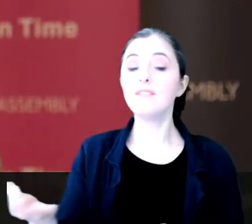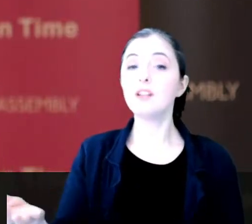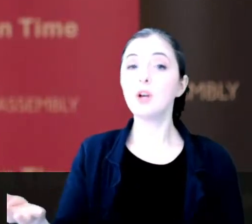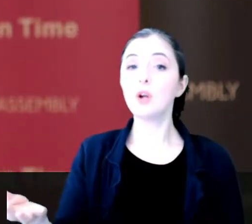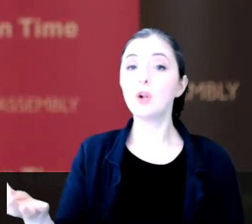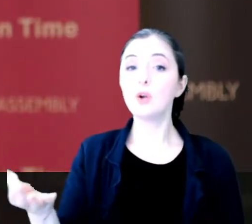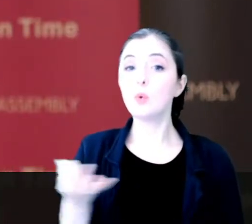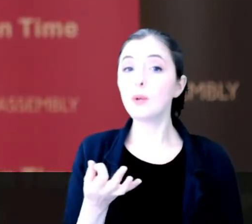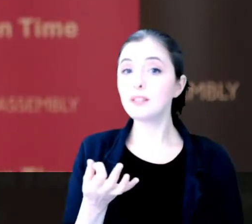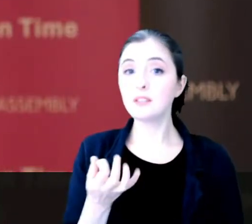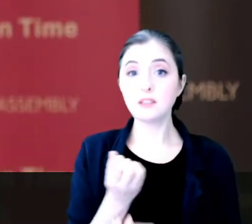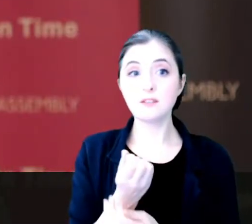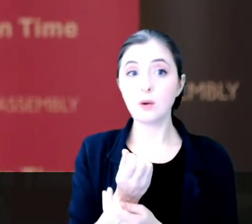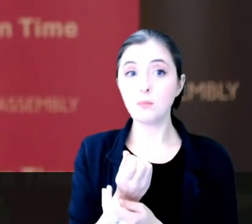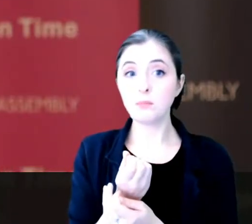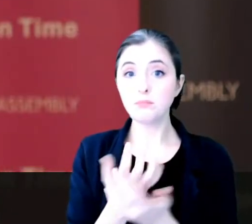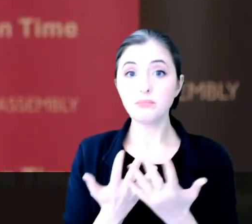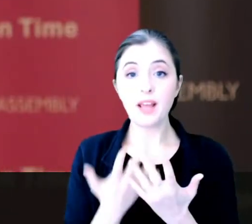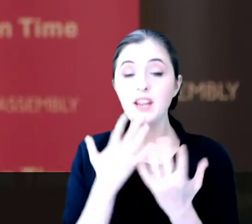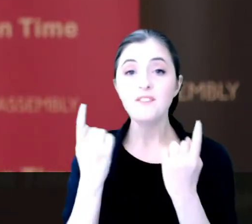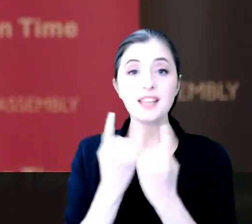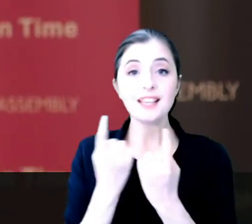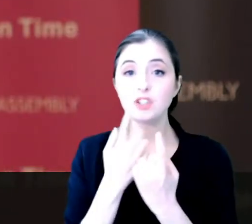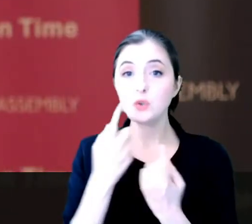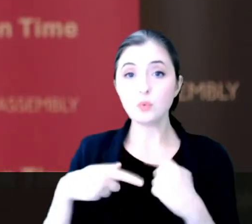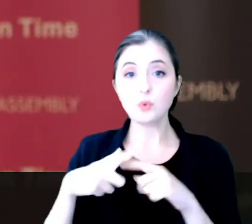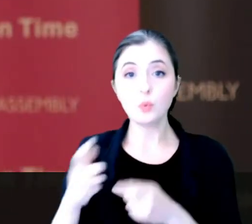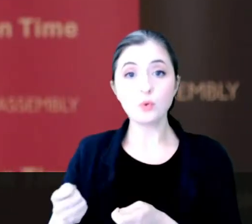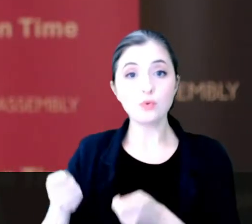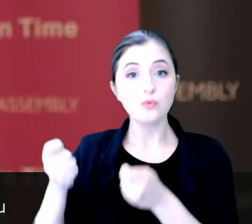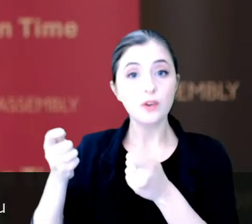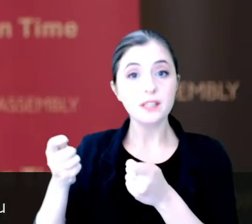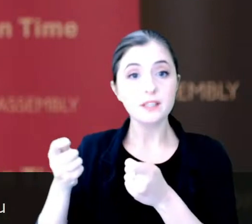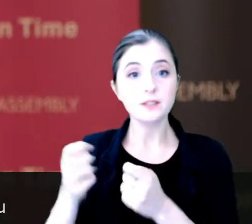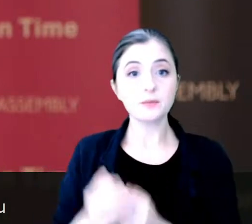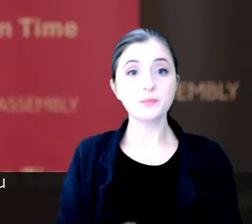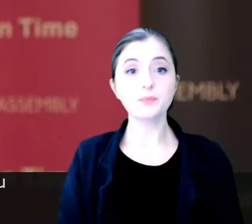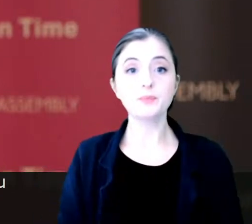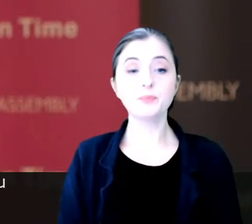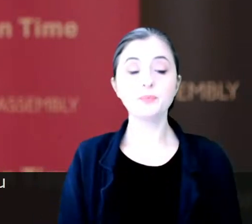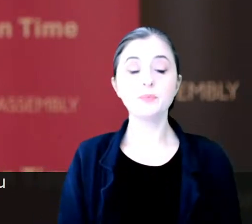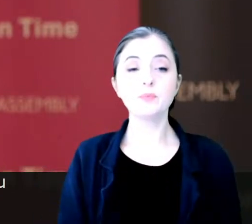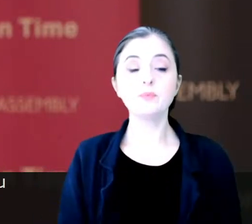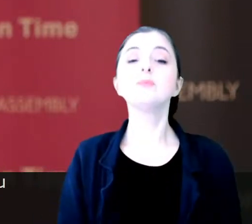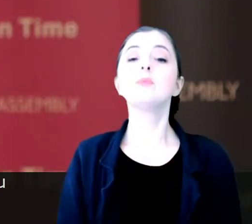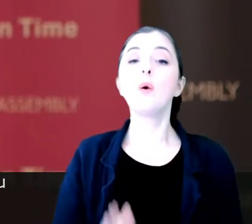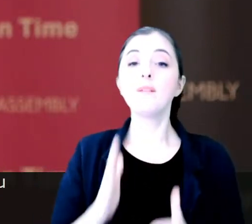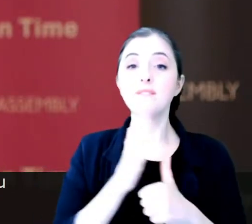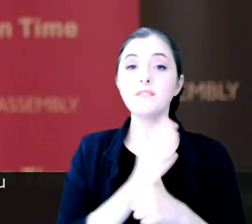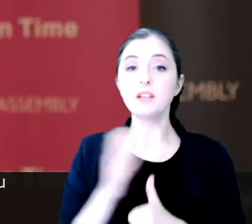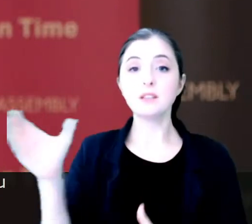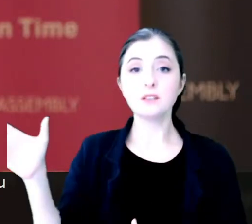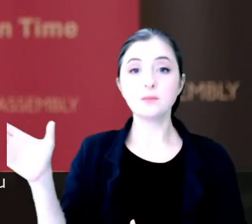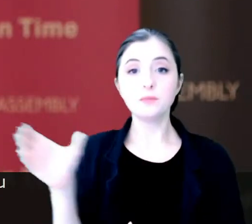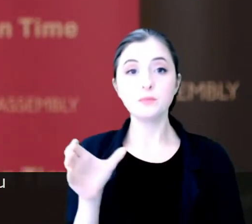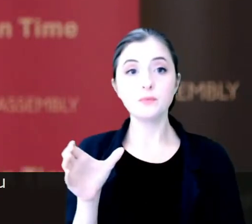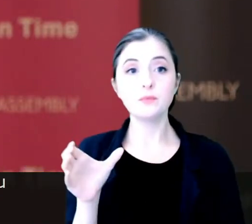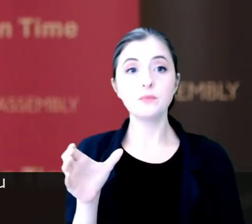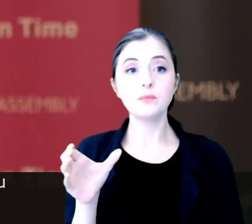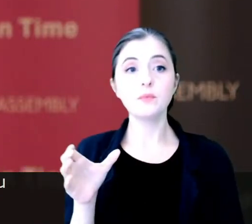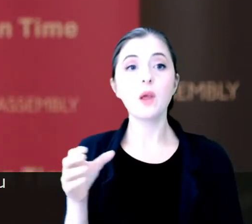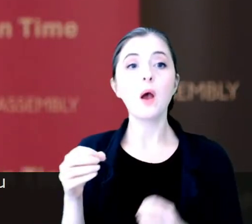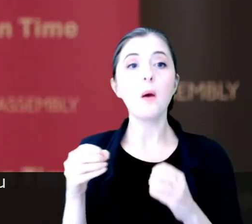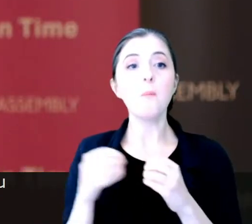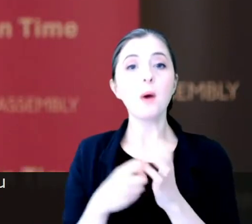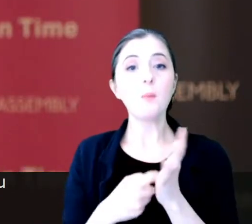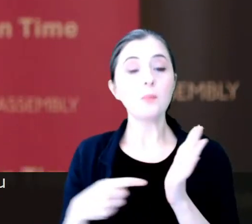of the issues that you want to raise. So first of all, can I welcome Barbara Van Doon from